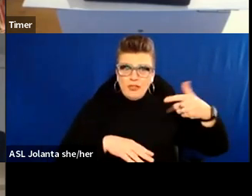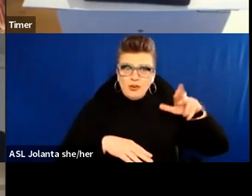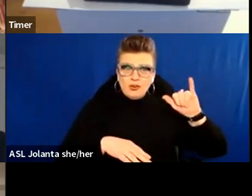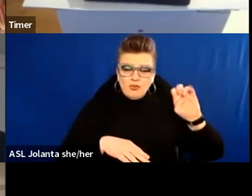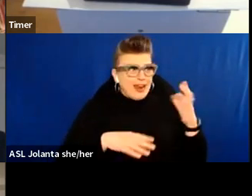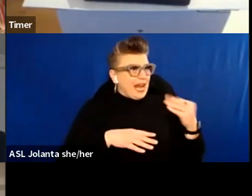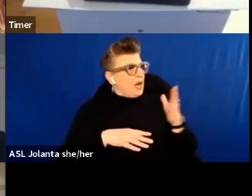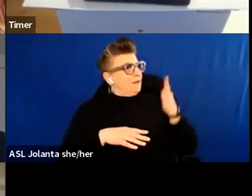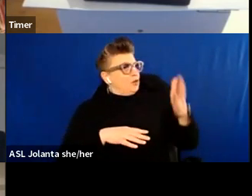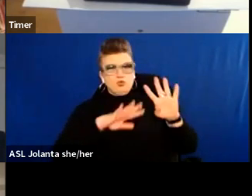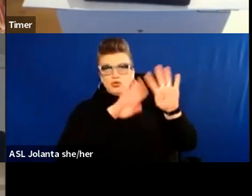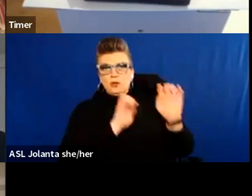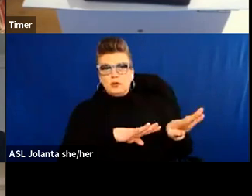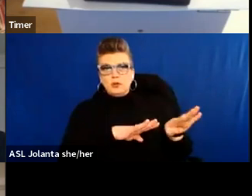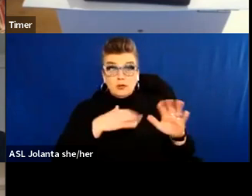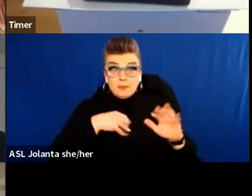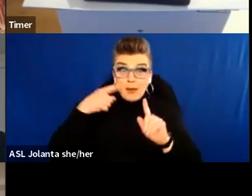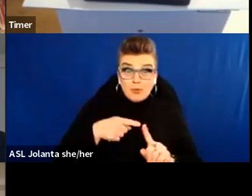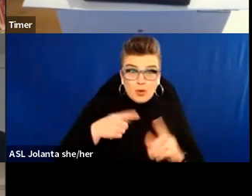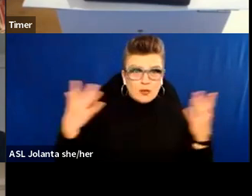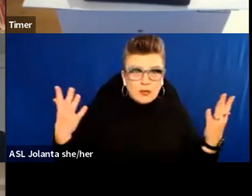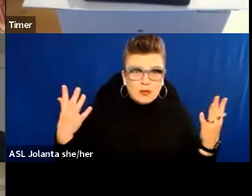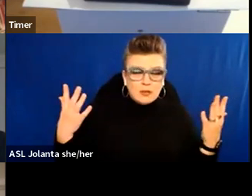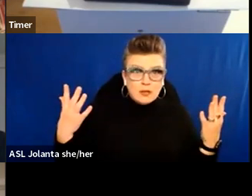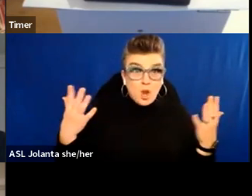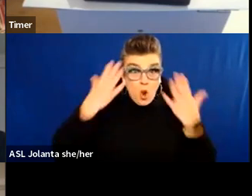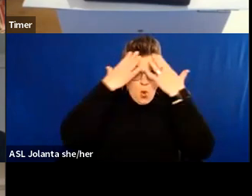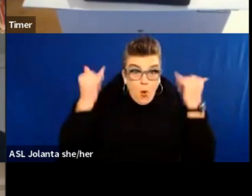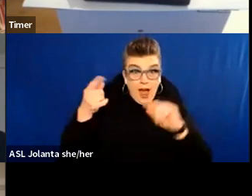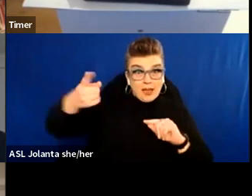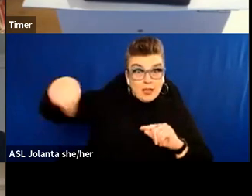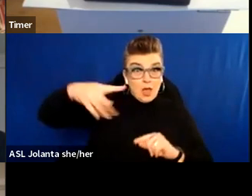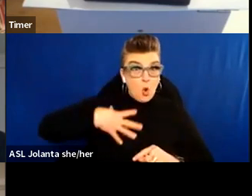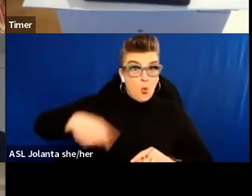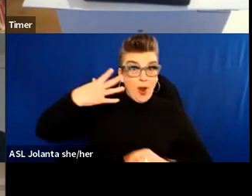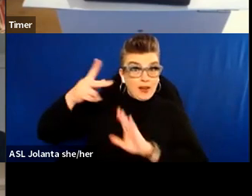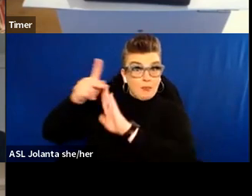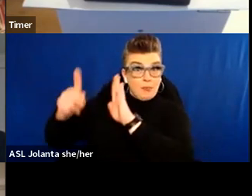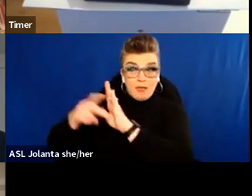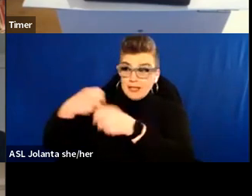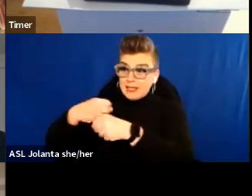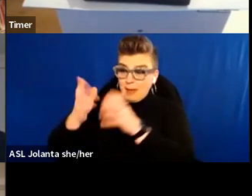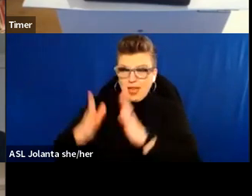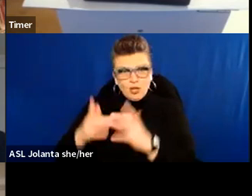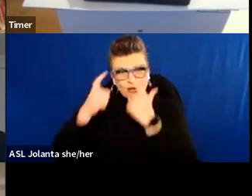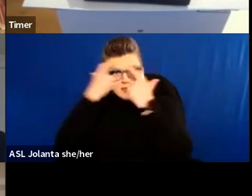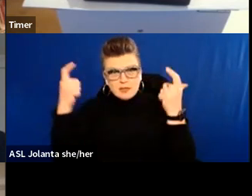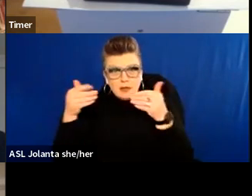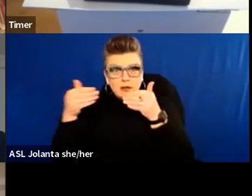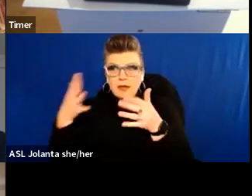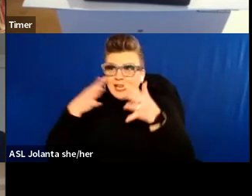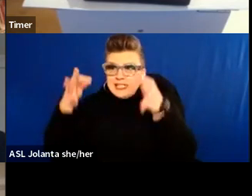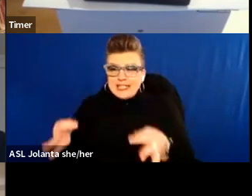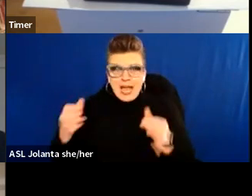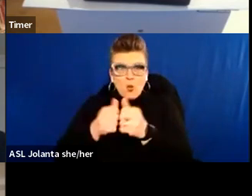is in 2022 white policy makers unfamiliar with this history make decisions that destabilize and